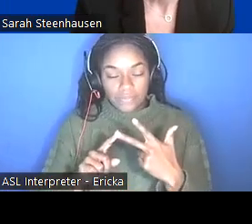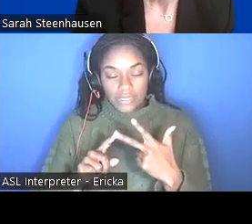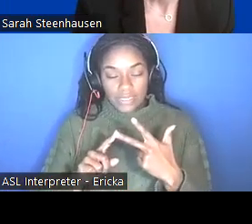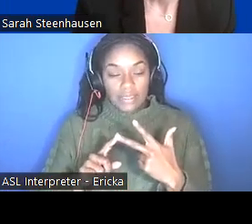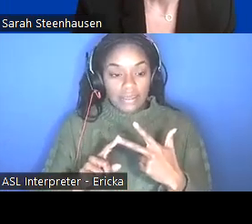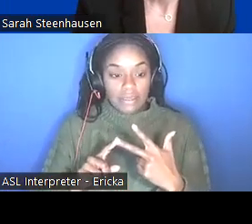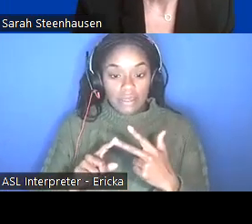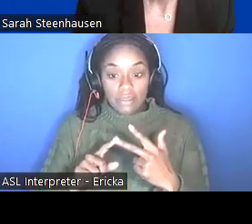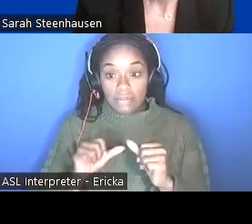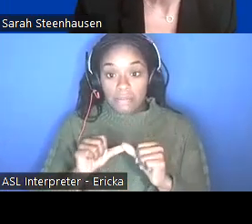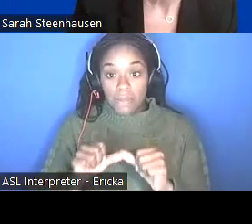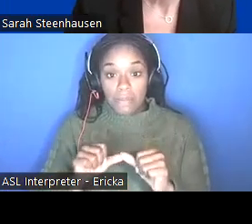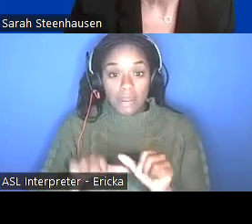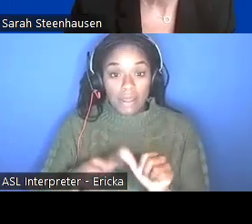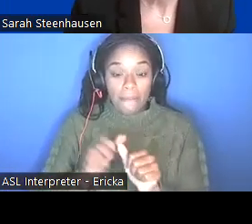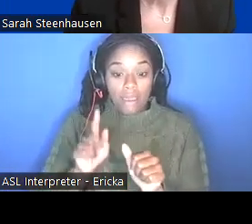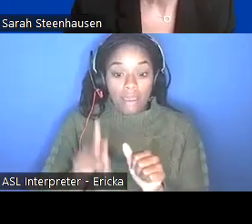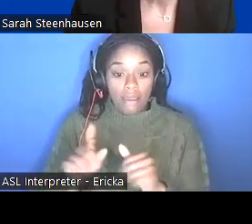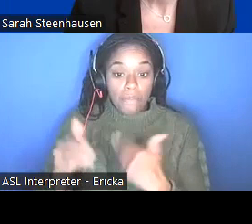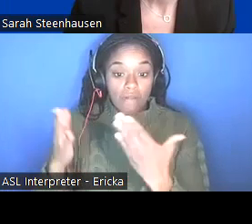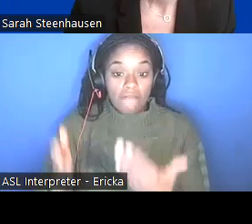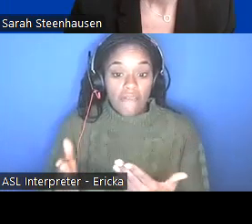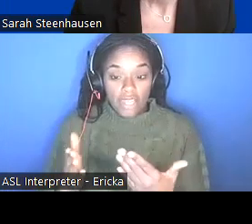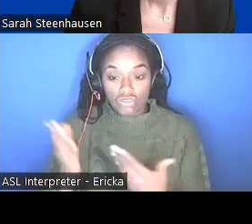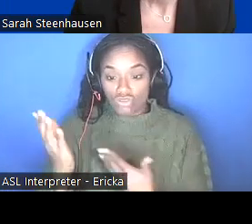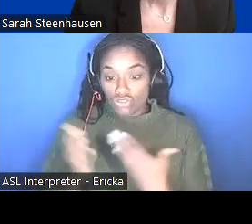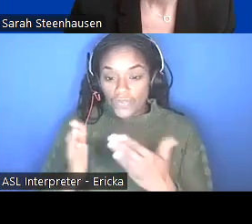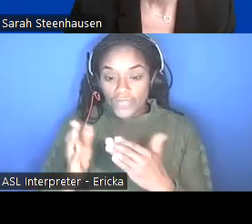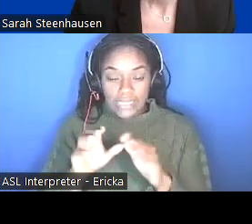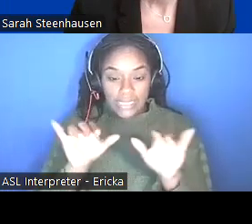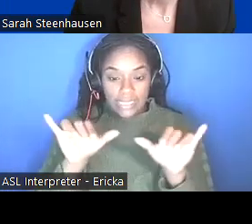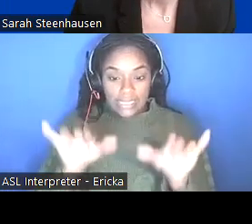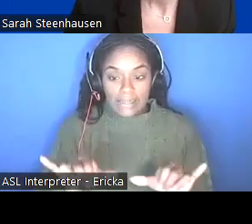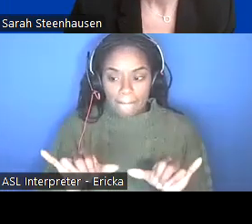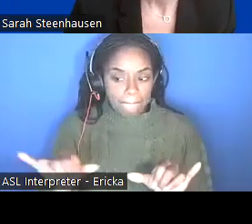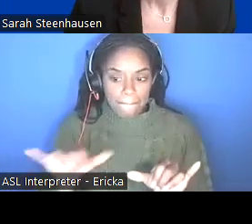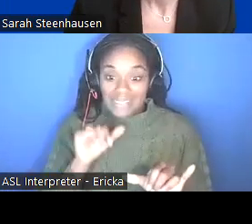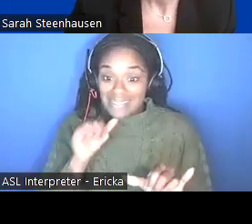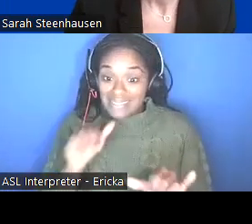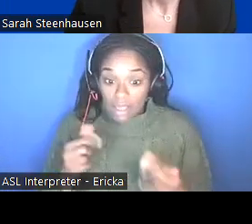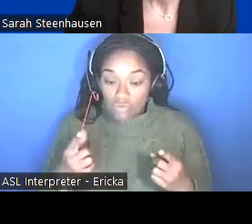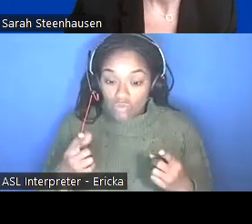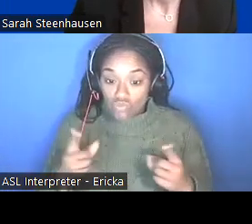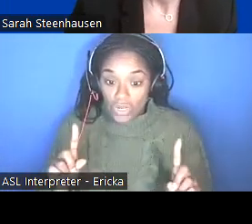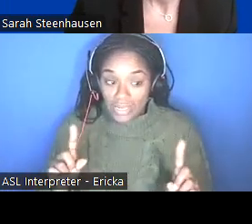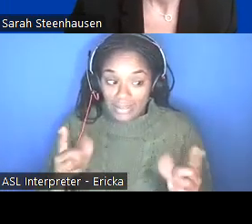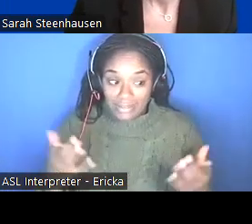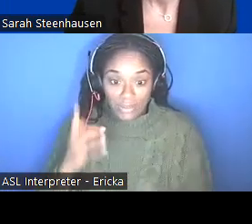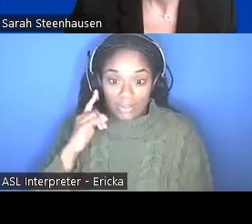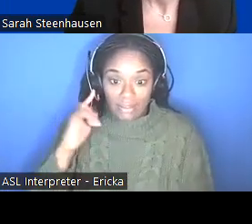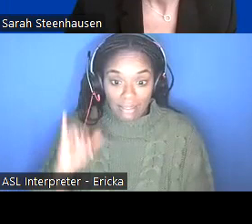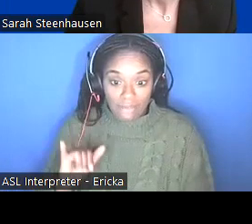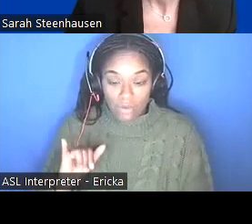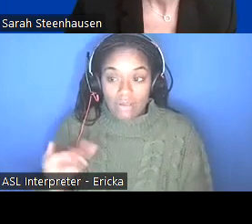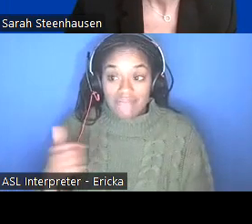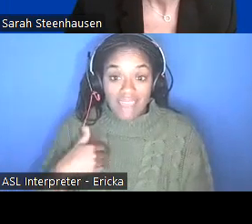backup provider services system is not working in California. I've been